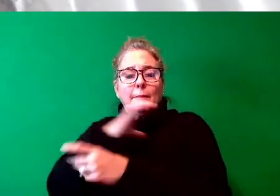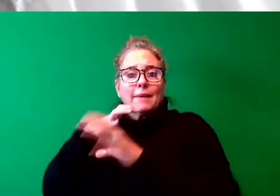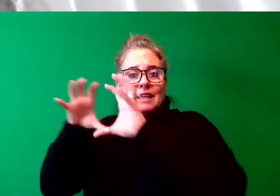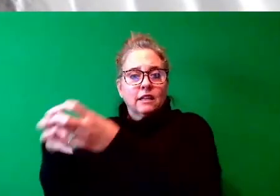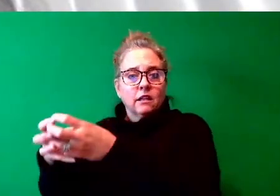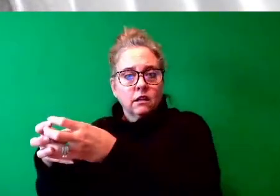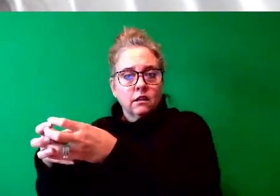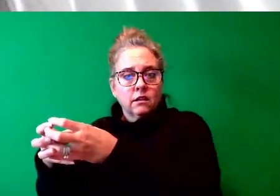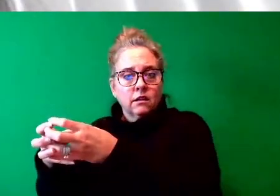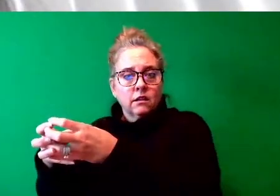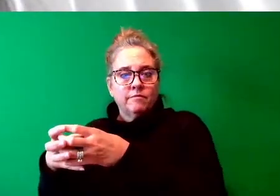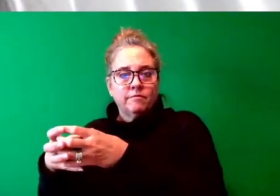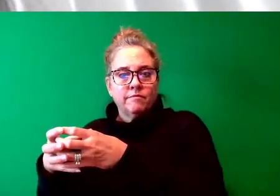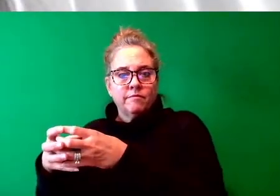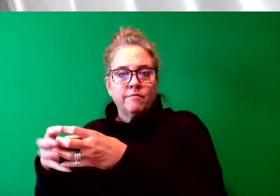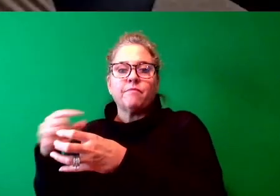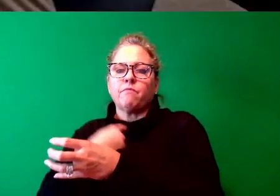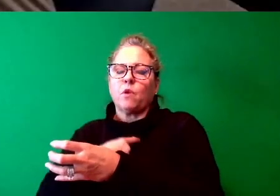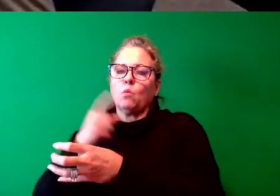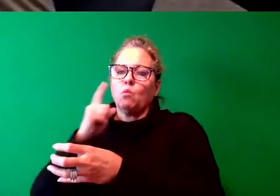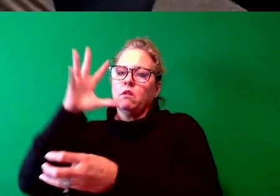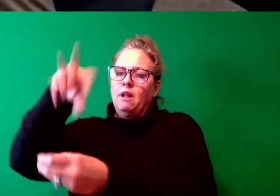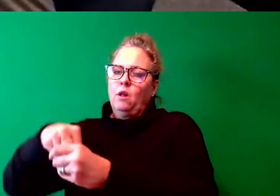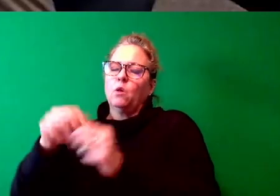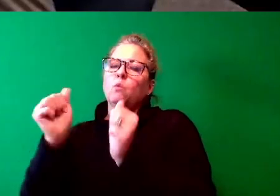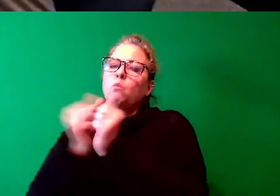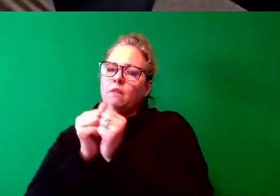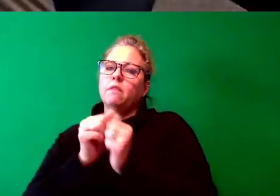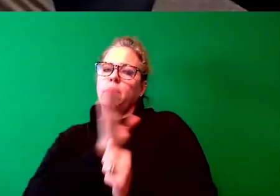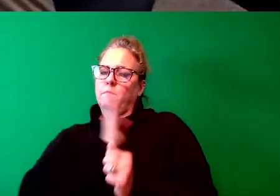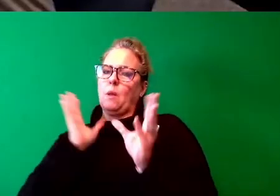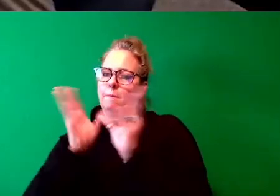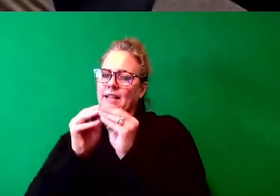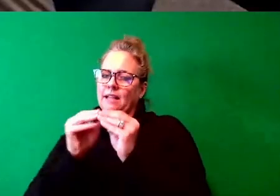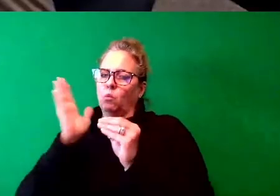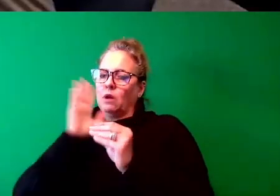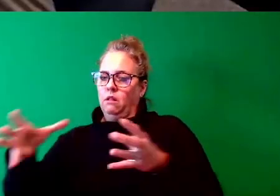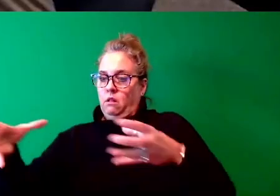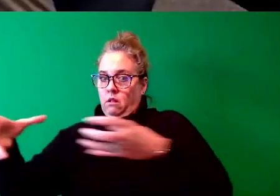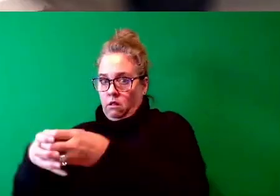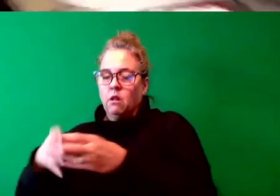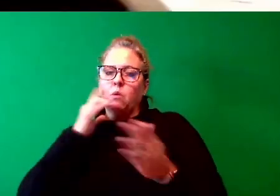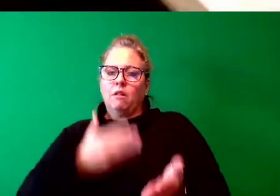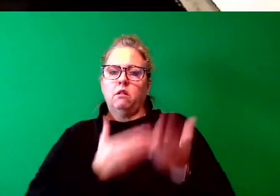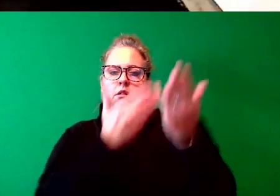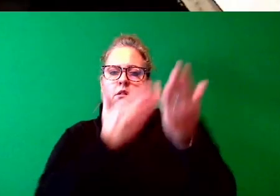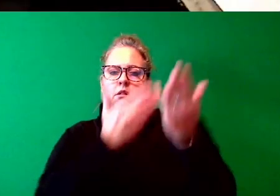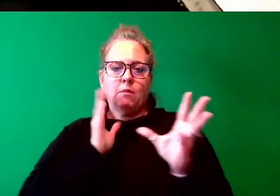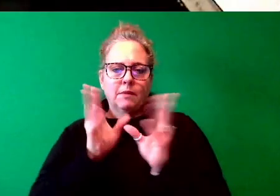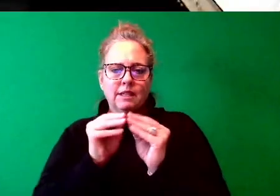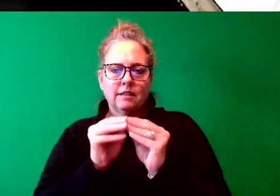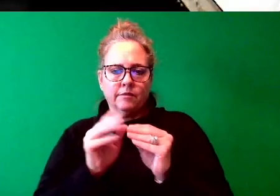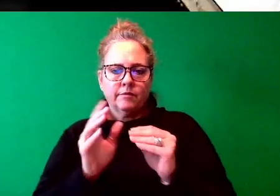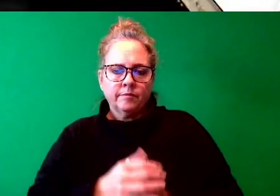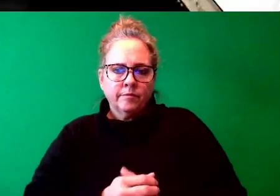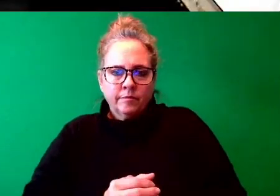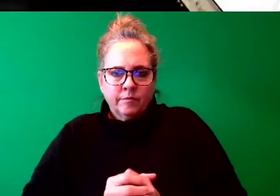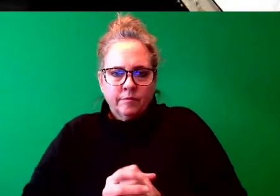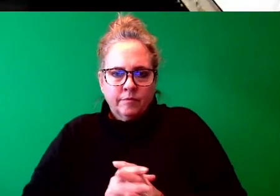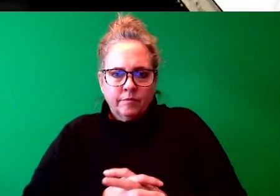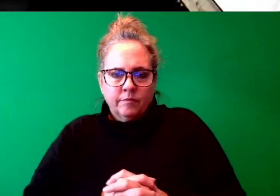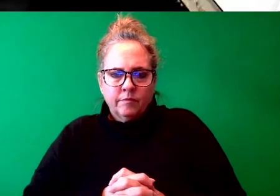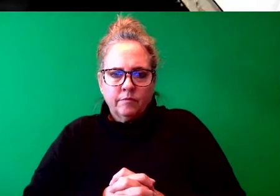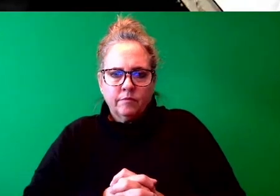we do with our board meetings. Okay, well, it sounds like we decision. Commissioner Bremer, sounds good. Work